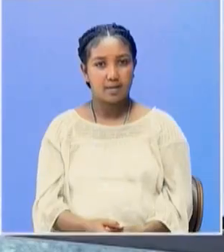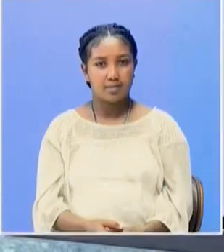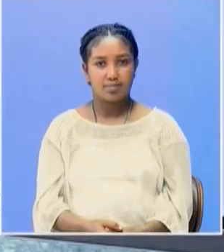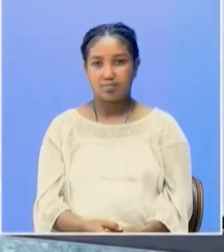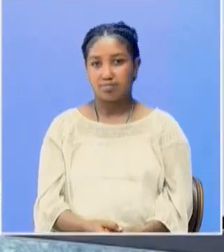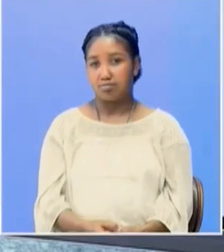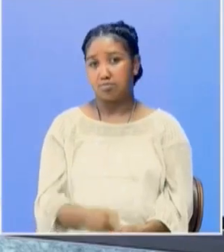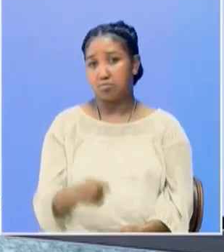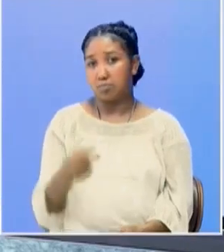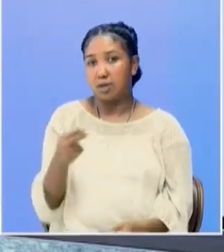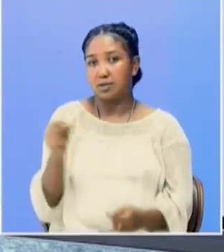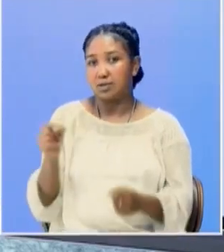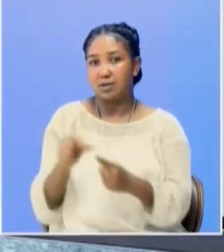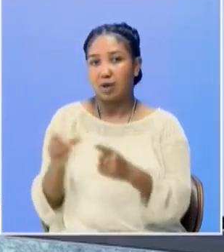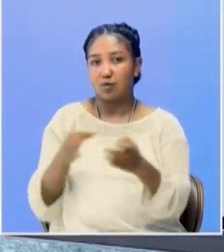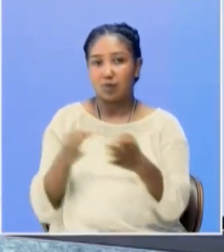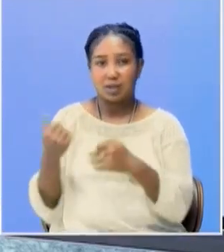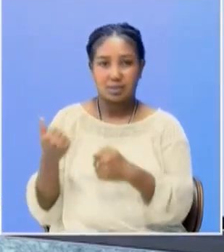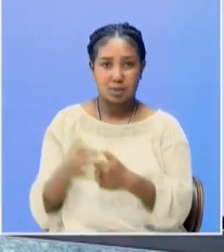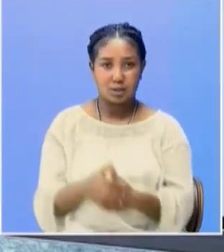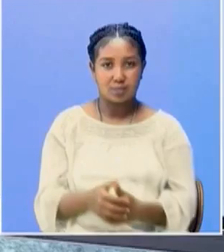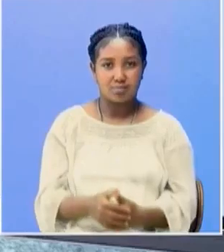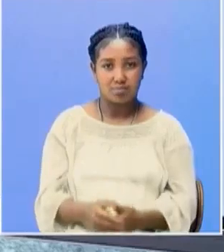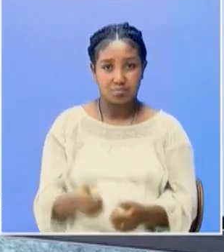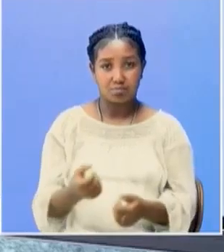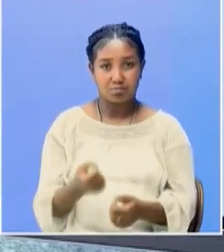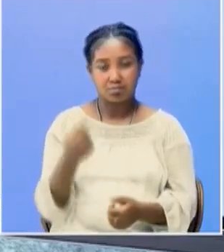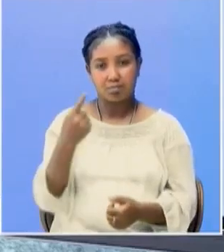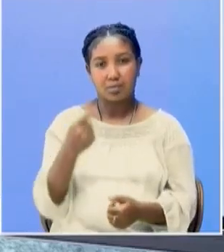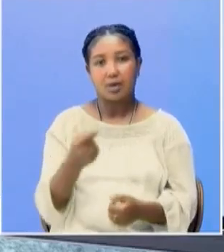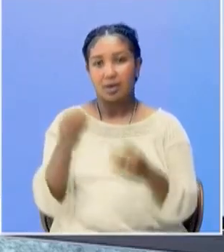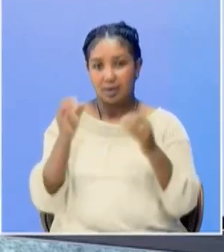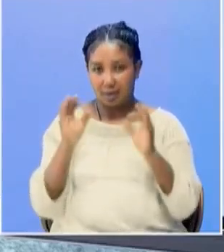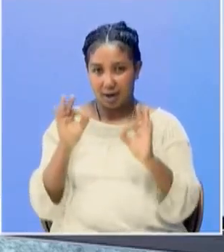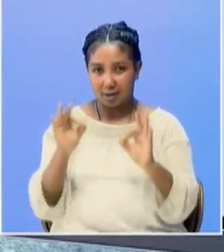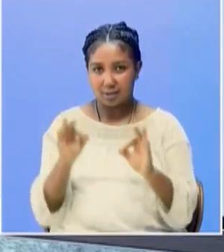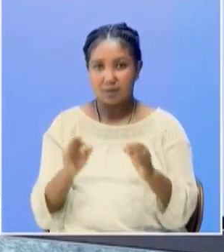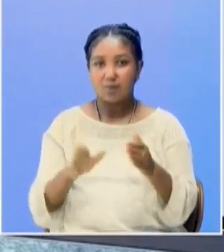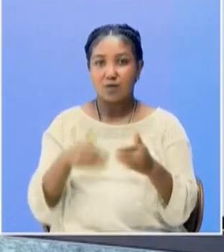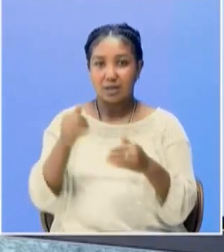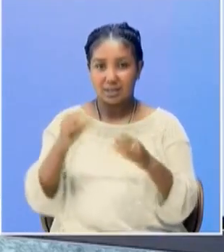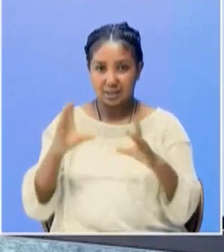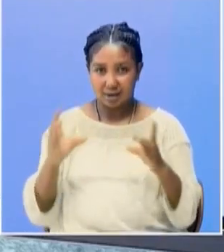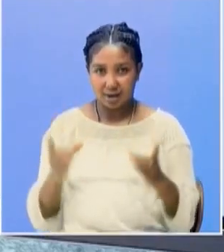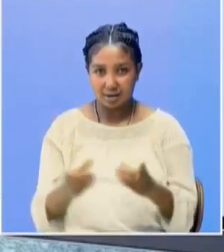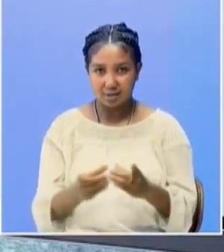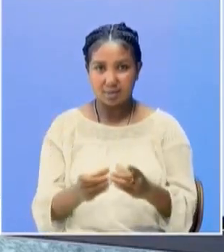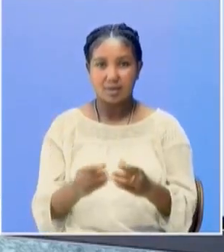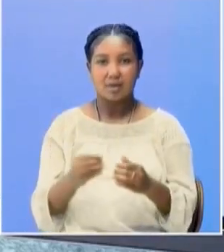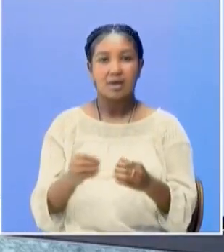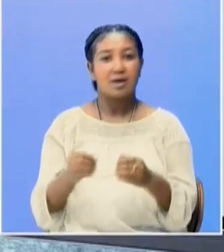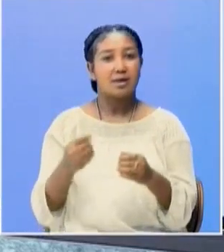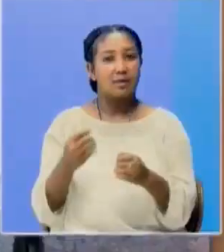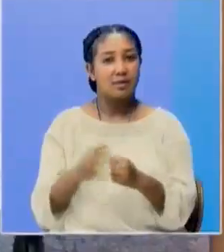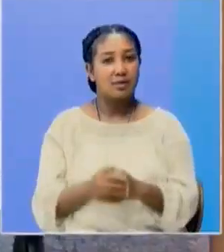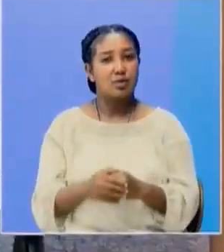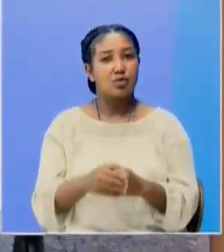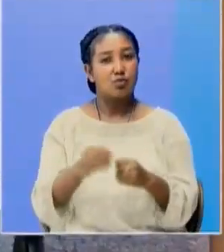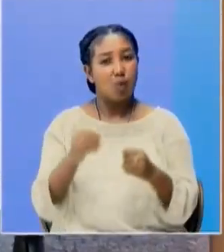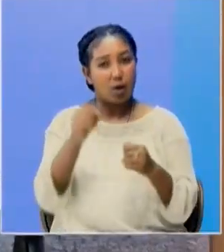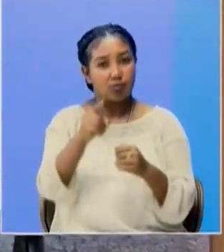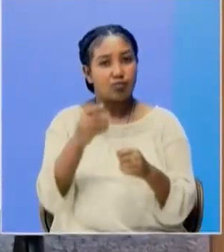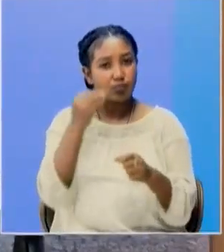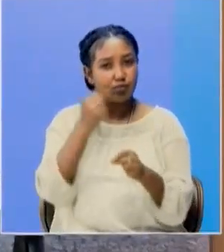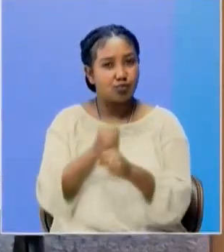Just you can use such kinds of expressions. Is it clear? Nice. For the next class, everybody, you have to